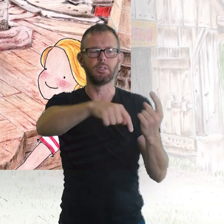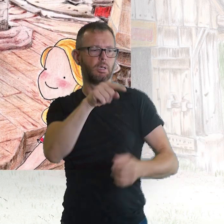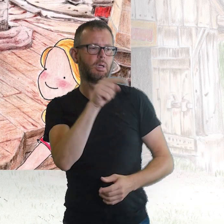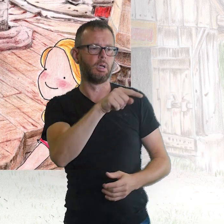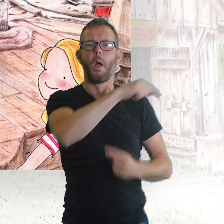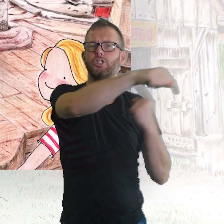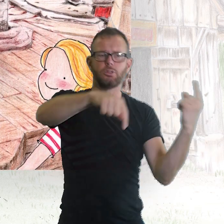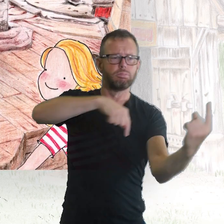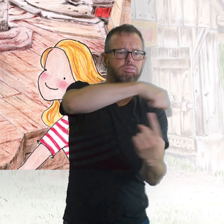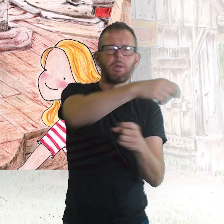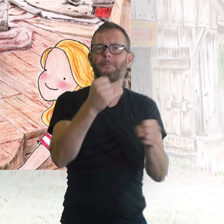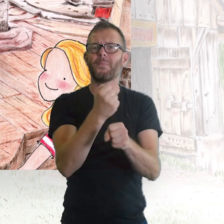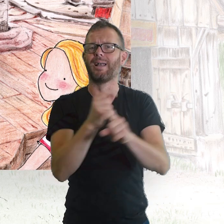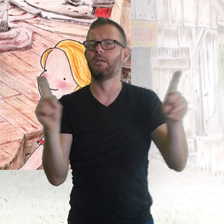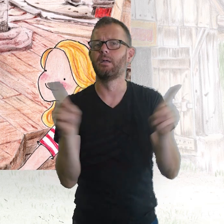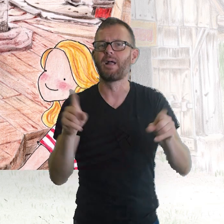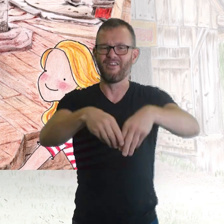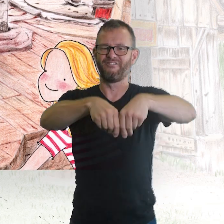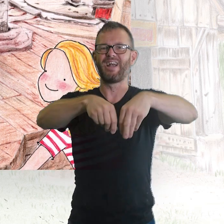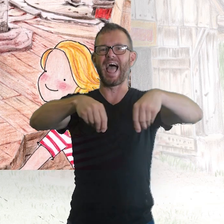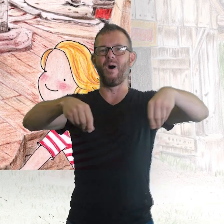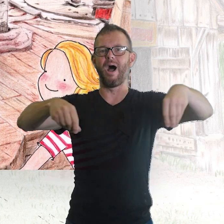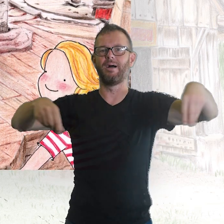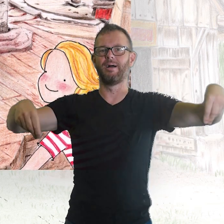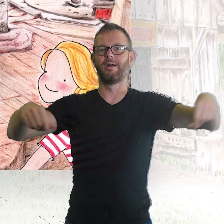Millstones grind grain to produce flour.